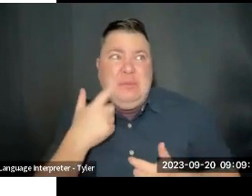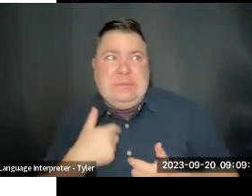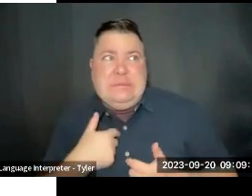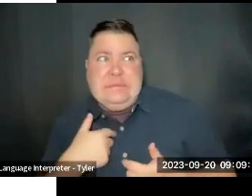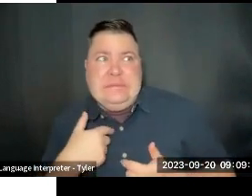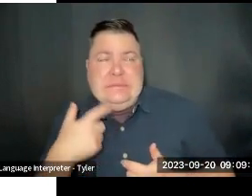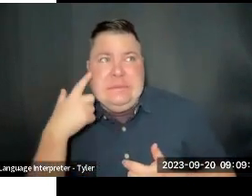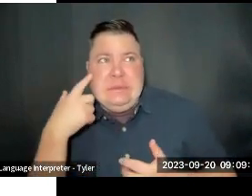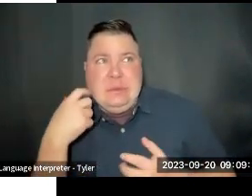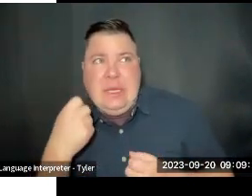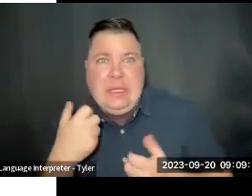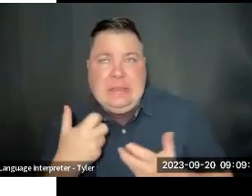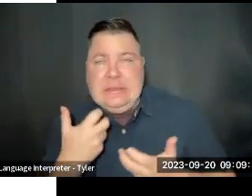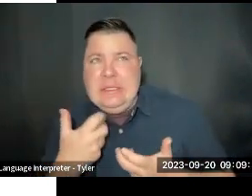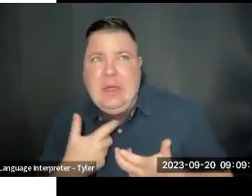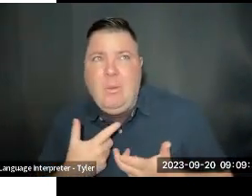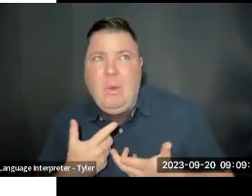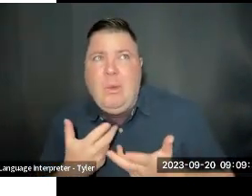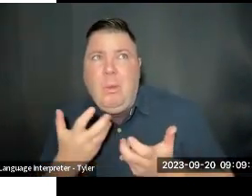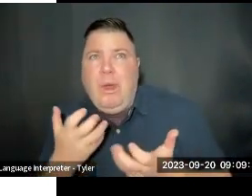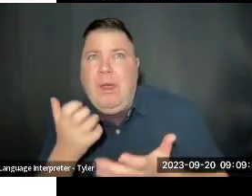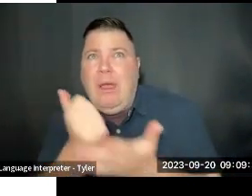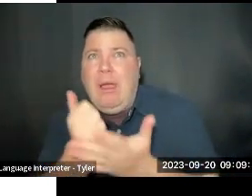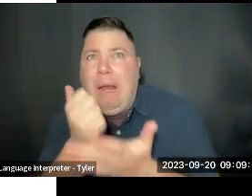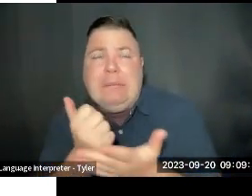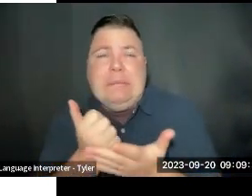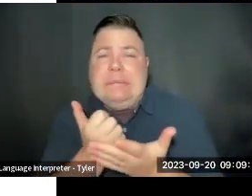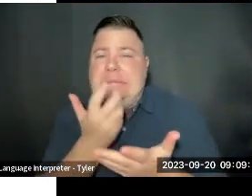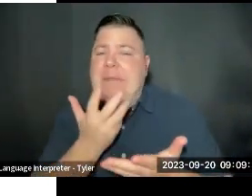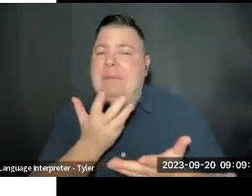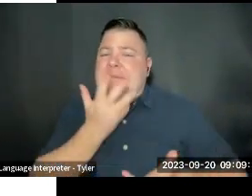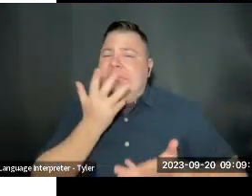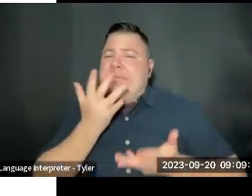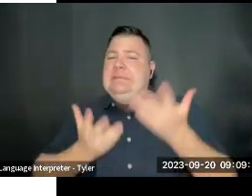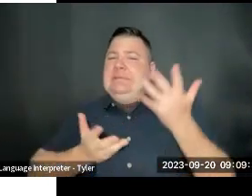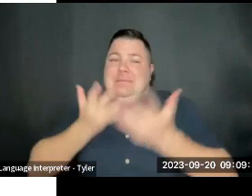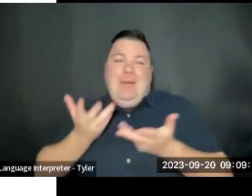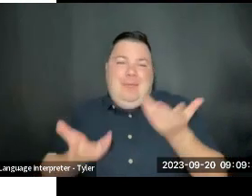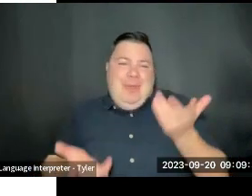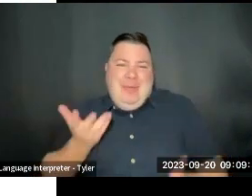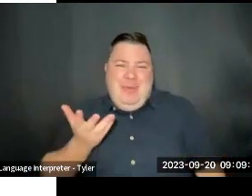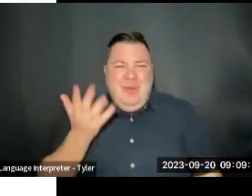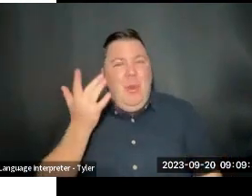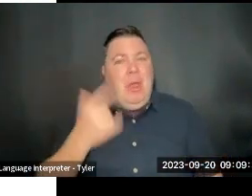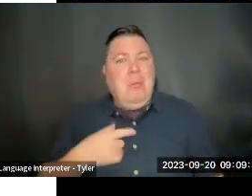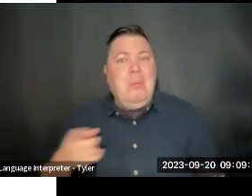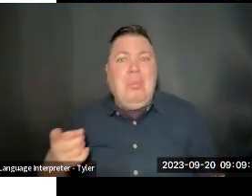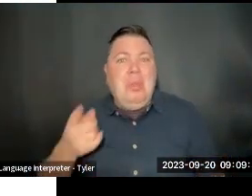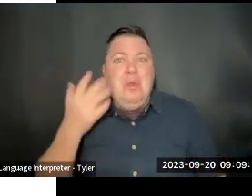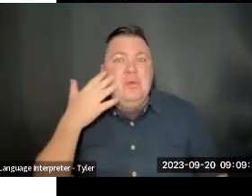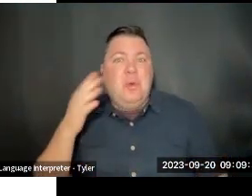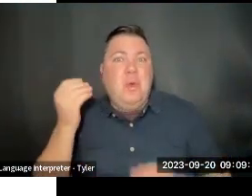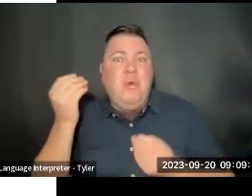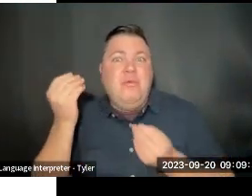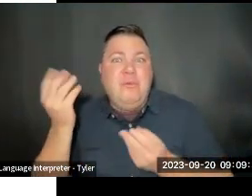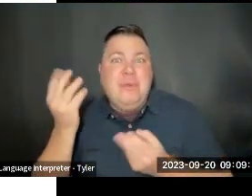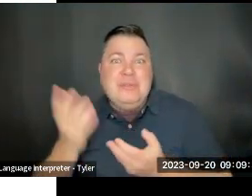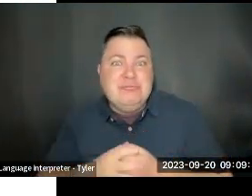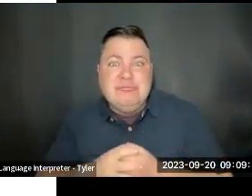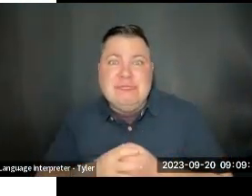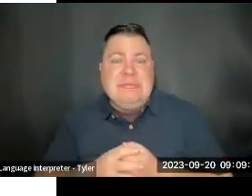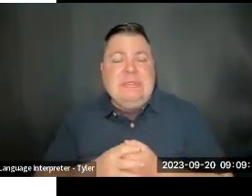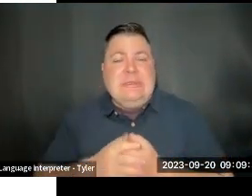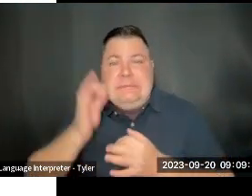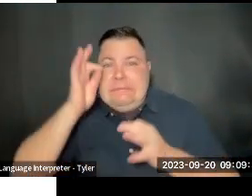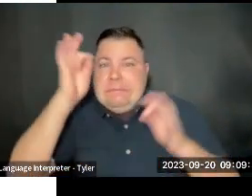variety of reasons. Many times, individuals aren't well informed and they don't know